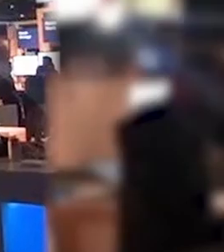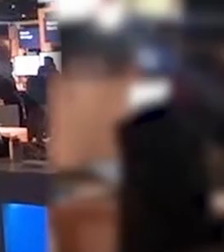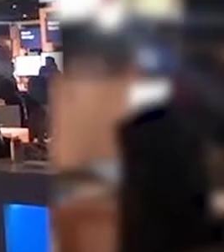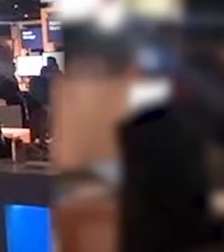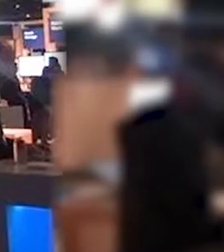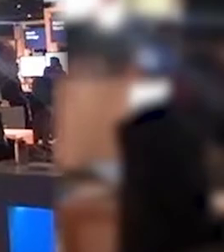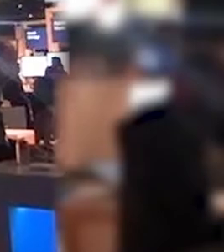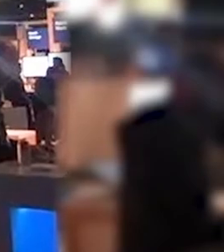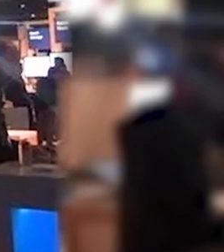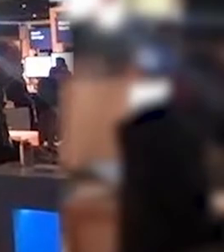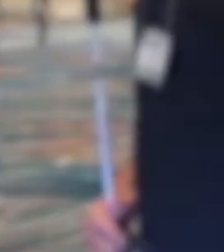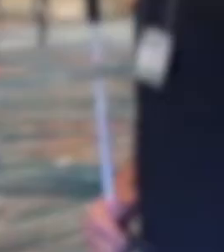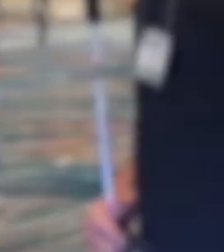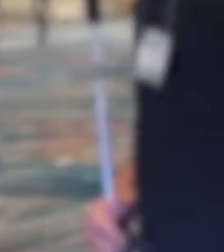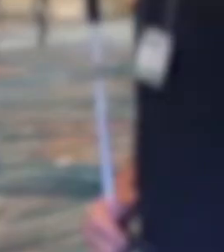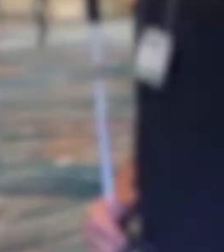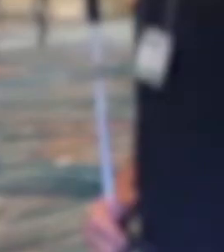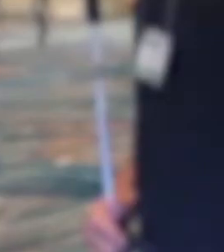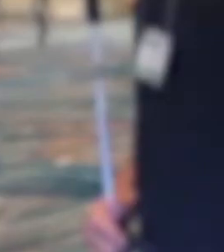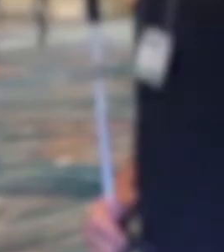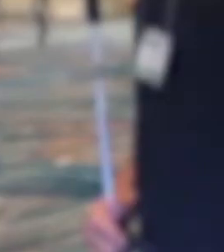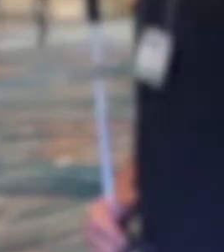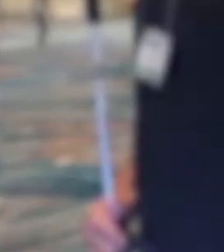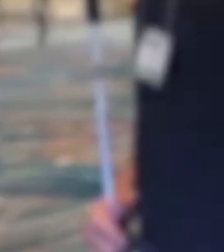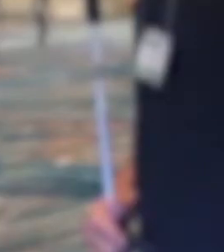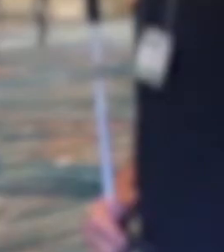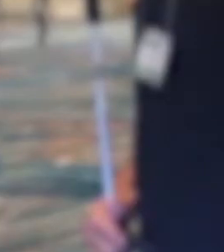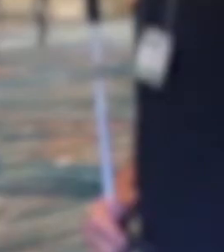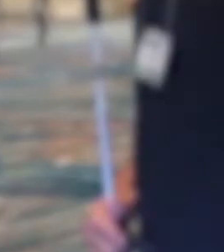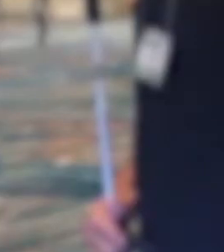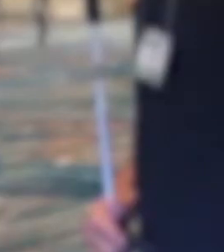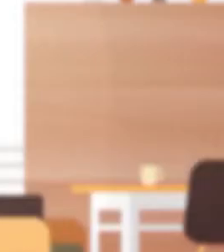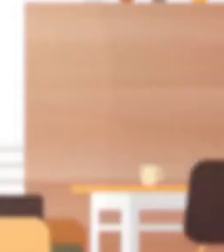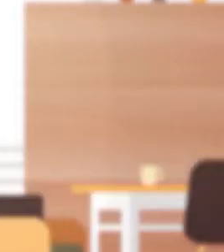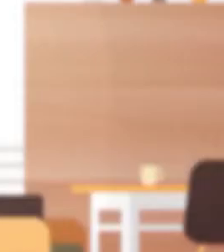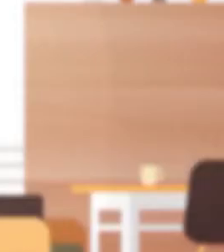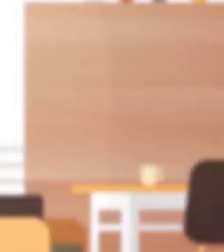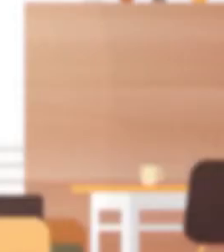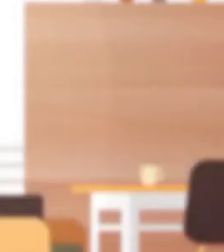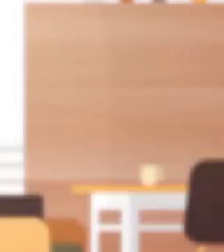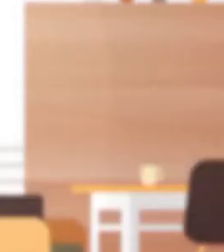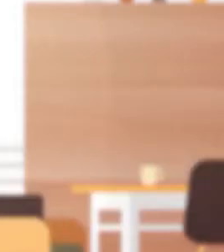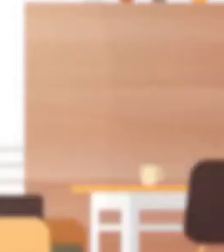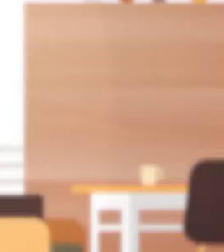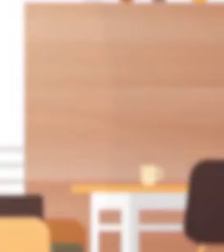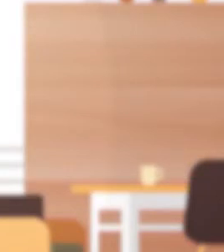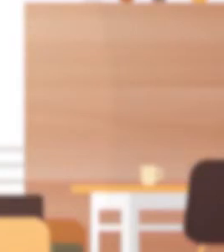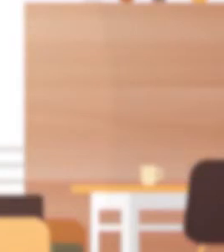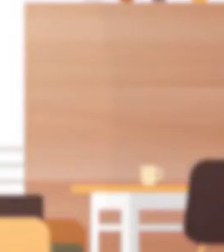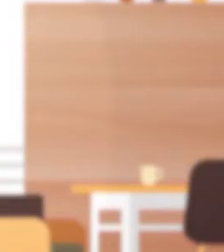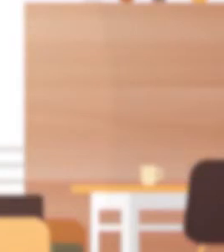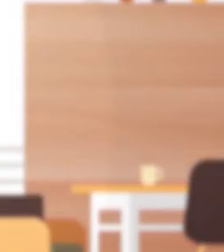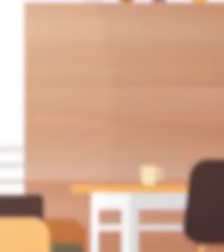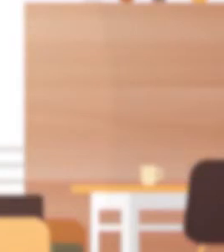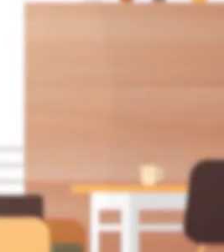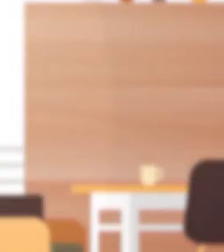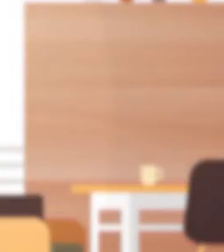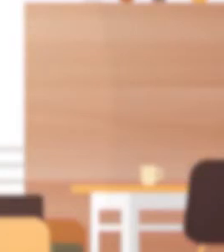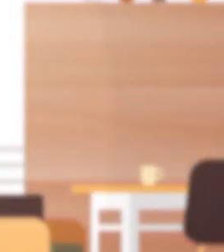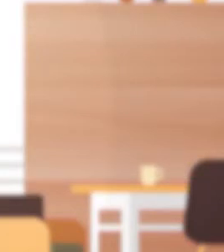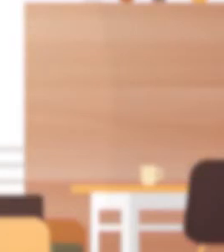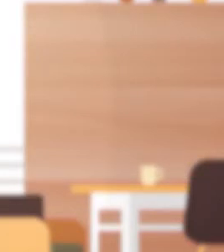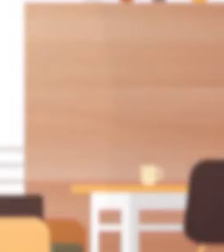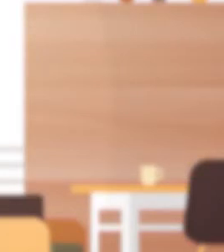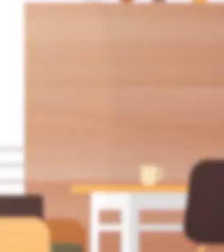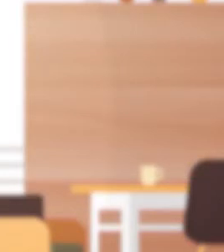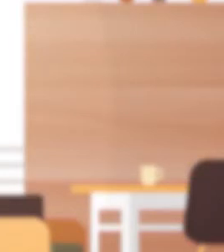also connects directly with customers at conferences for people with a wide range of abilities. We have two main goals. First is to help the community learn what's